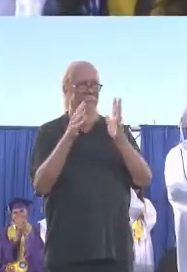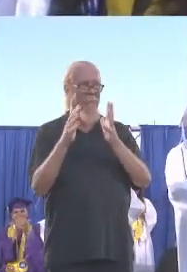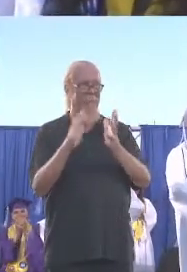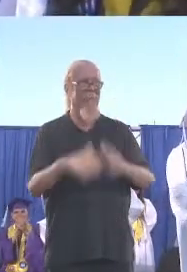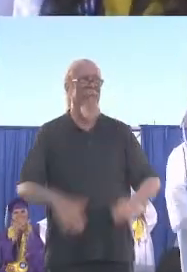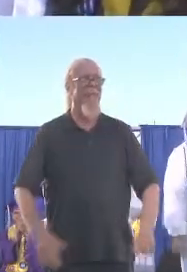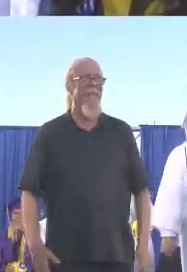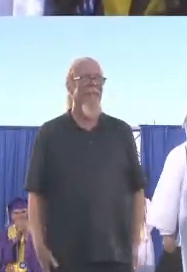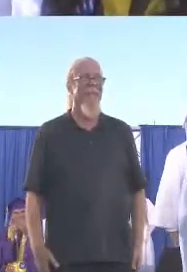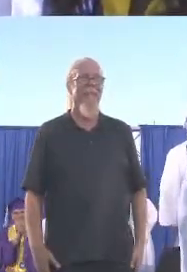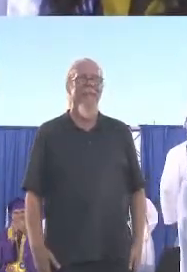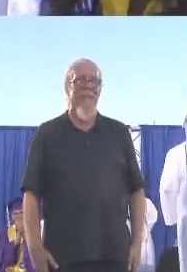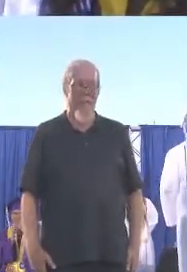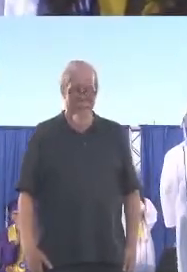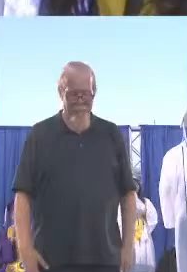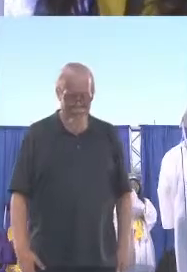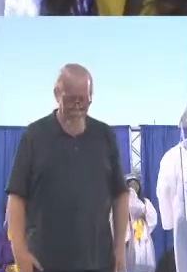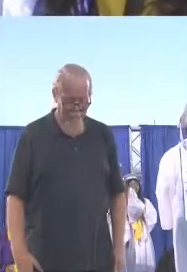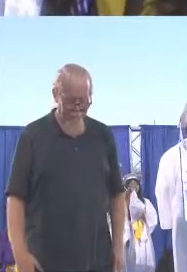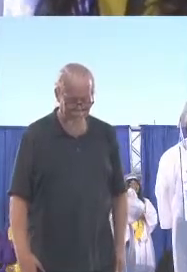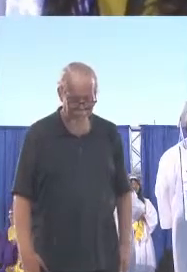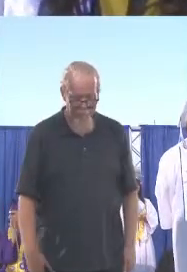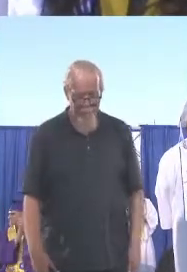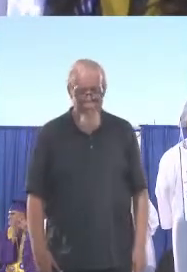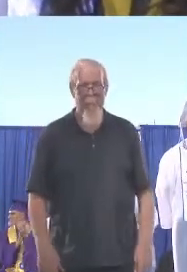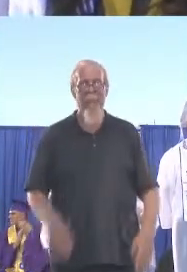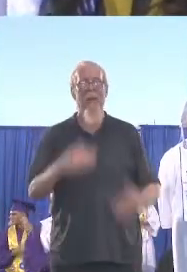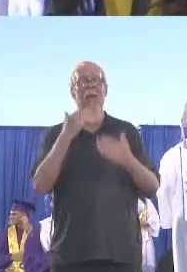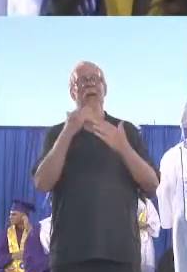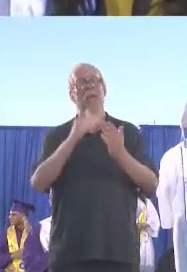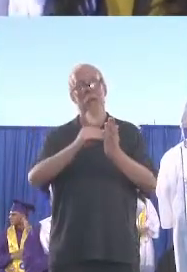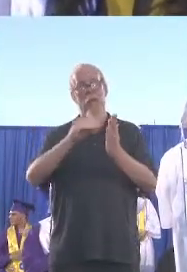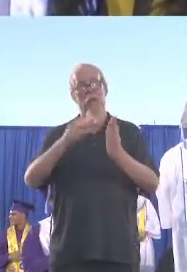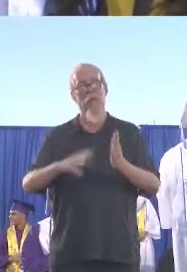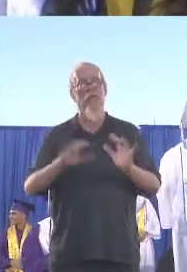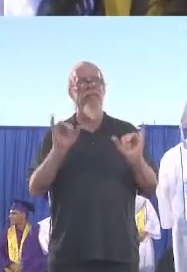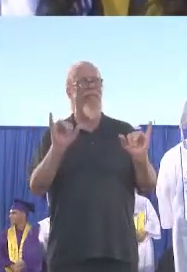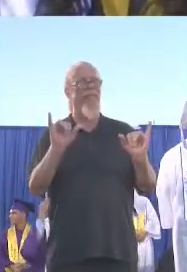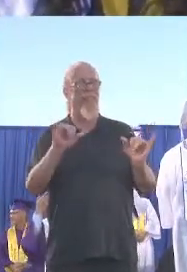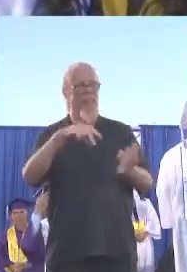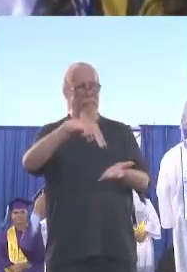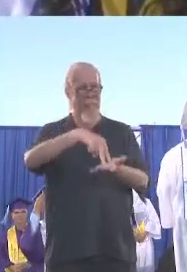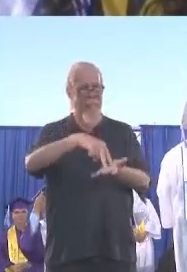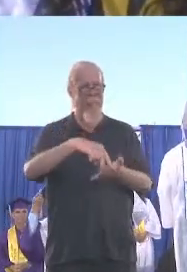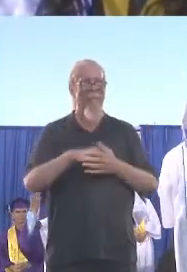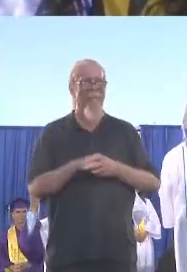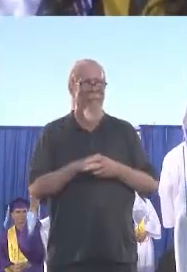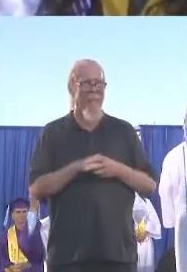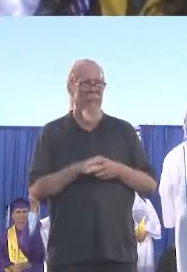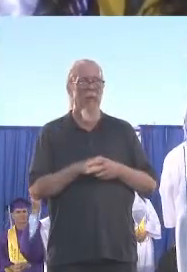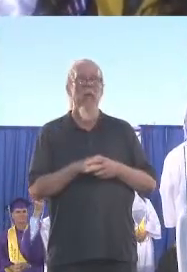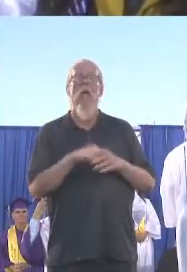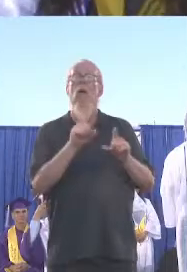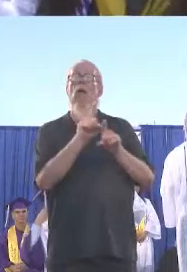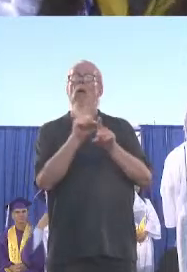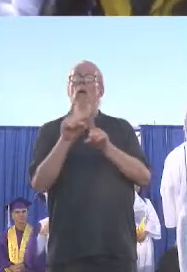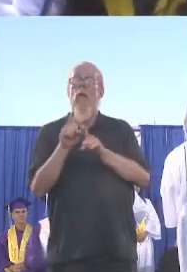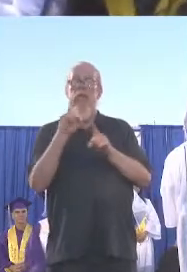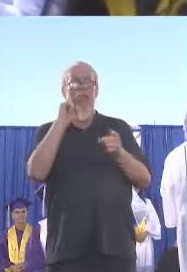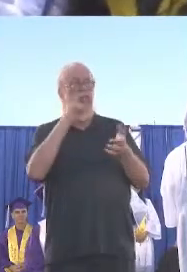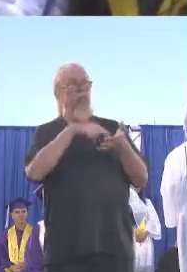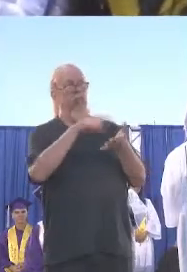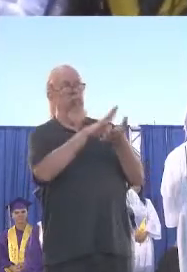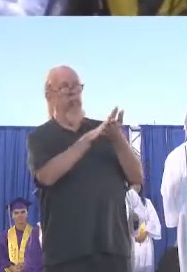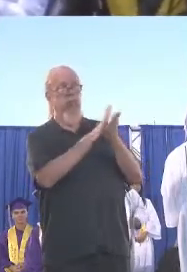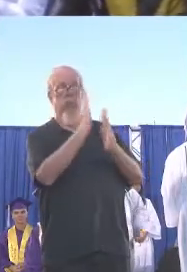Thank you, students. Please stay standing. In addition to recognizing